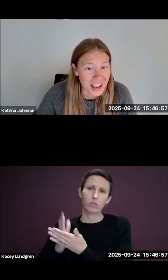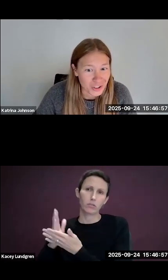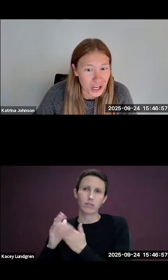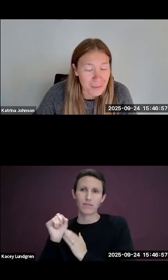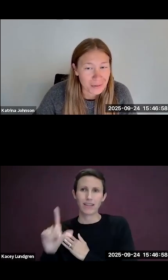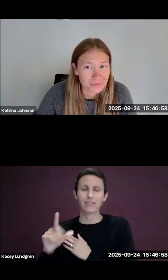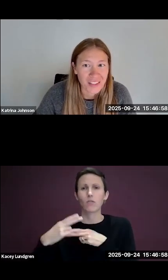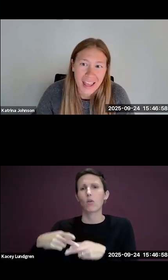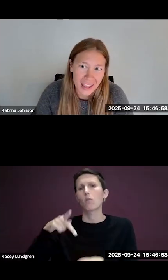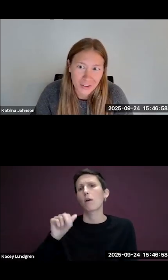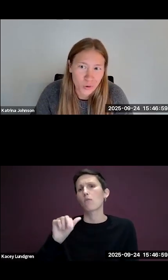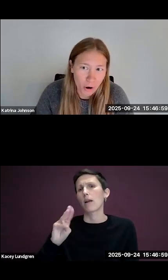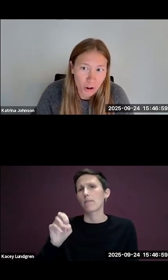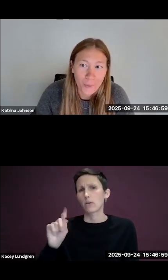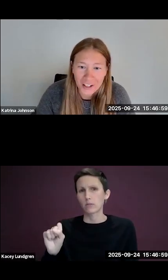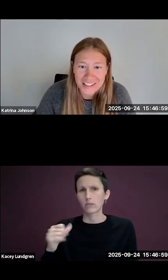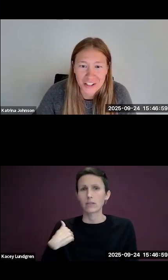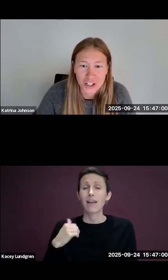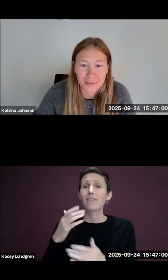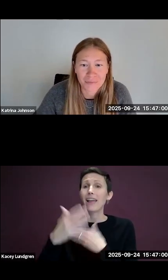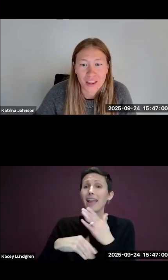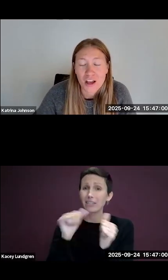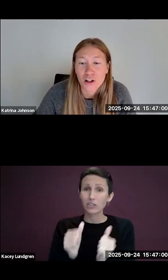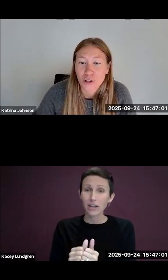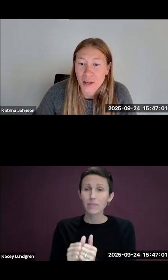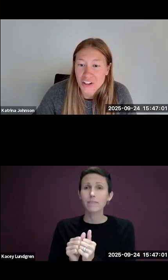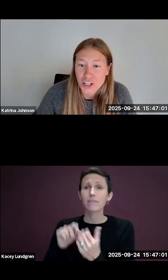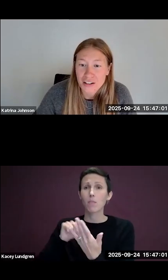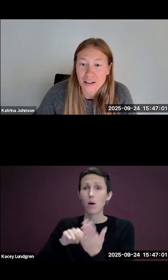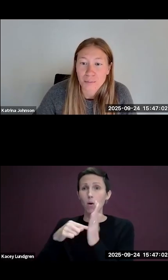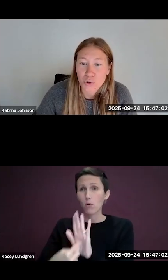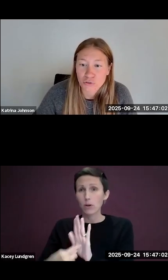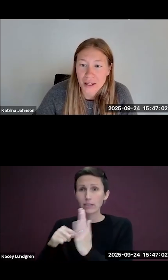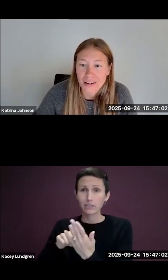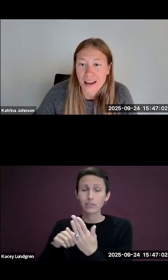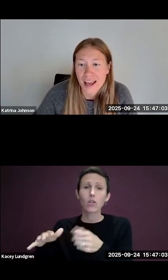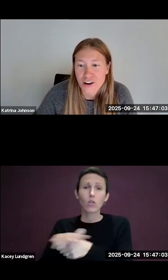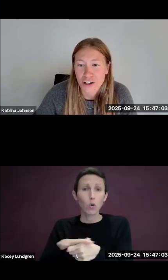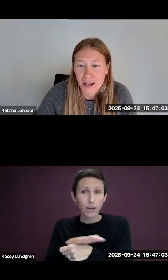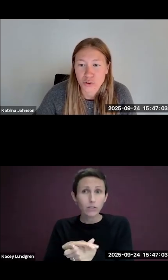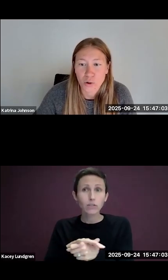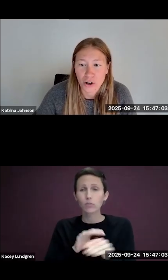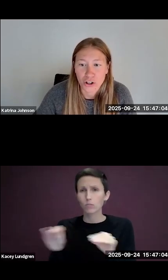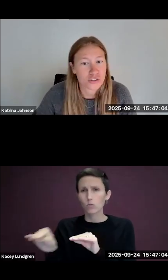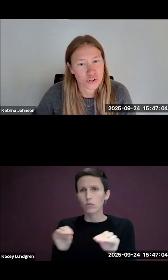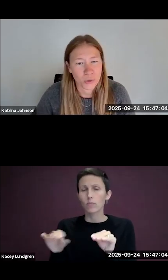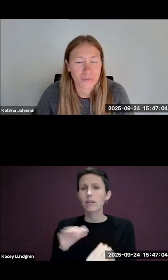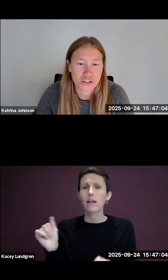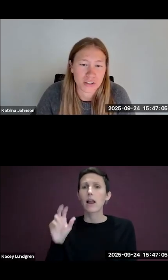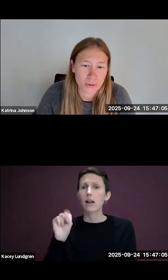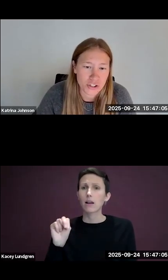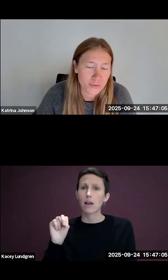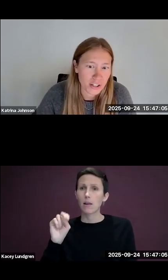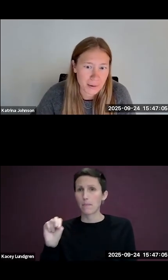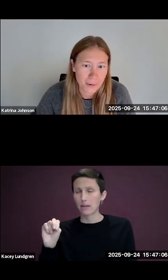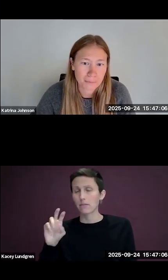Those are hand shape, hand or palm orientation, location, movement, and non-manual markers showing